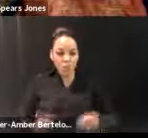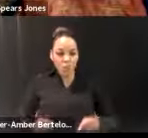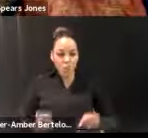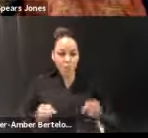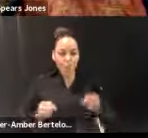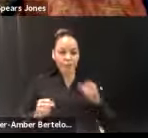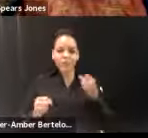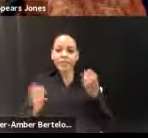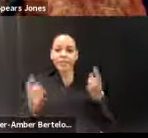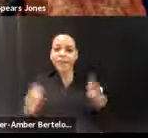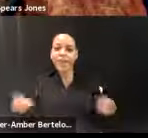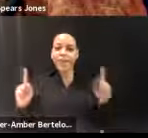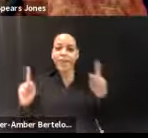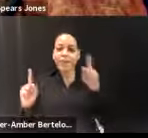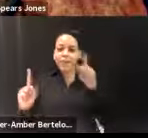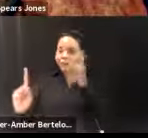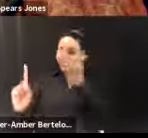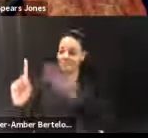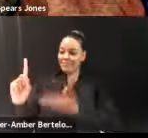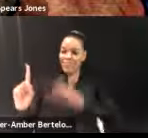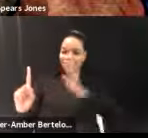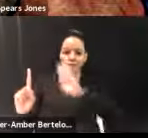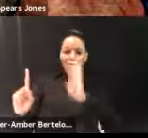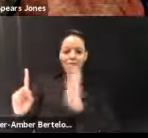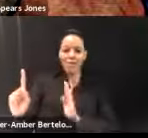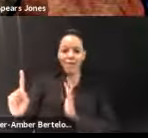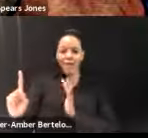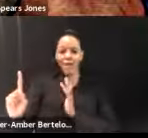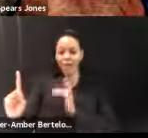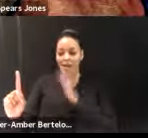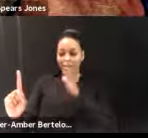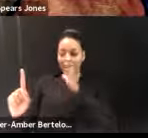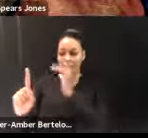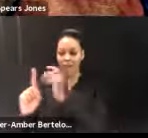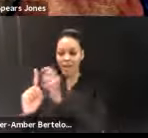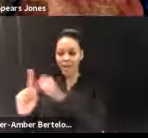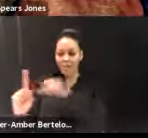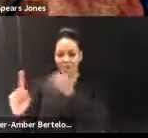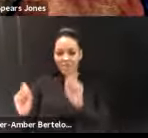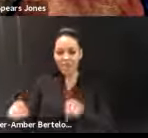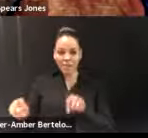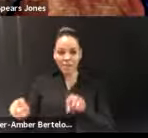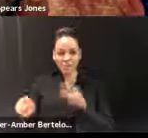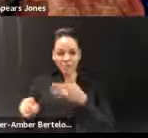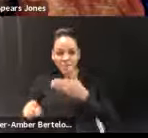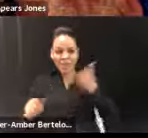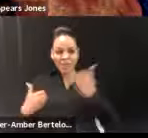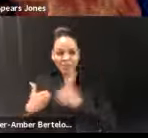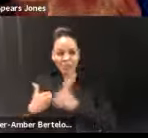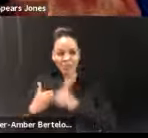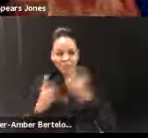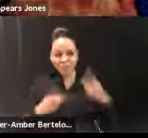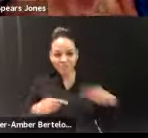the handsome Brazilian who could have been the best bad news boyfriend ever.